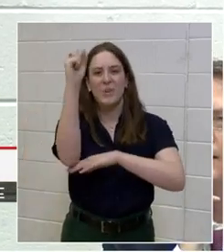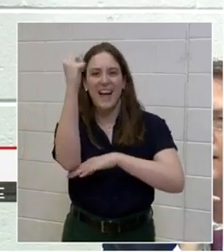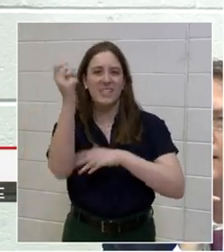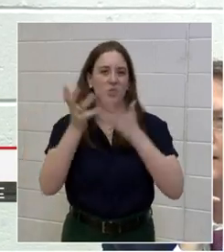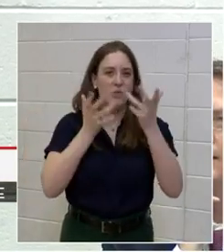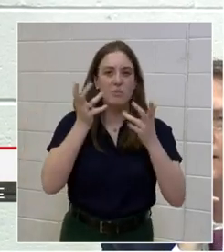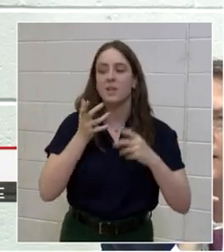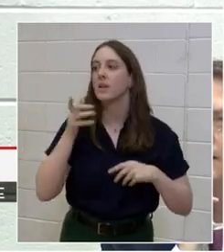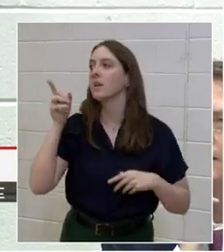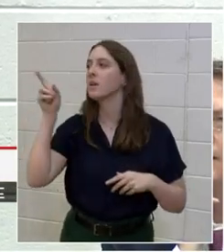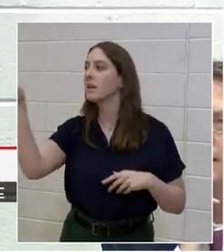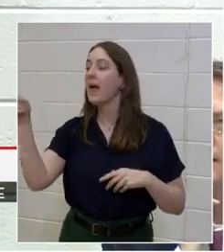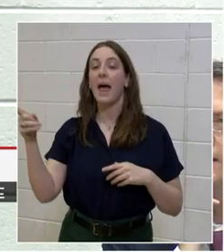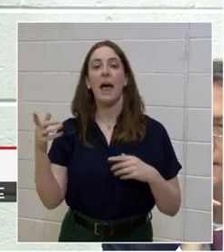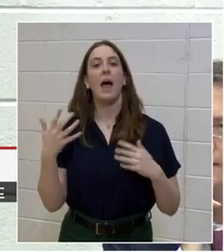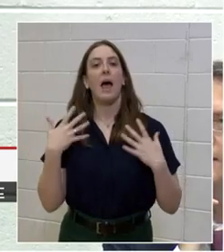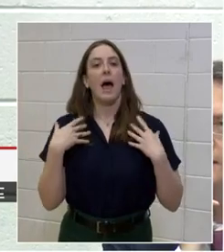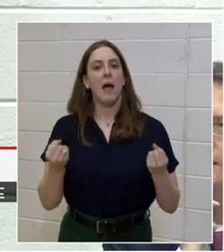Health and Human Services?